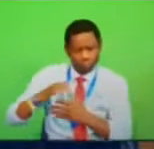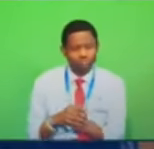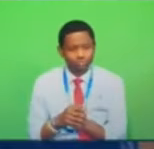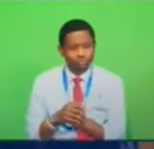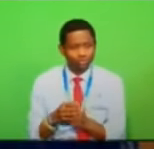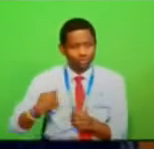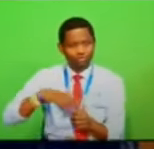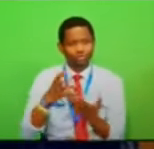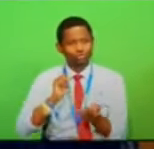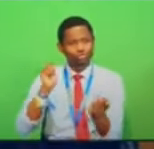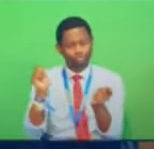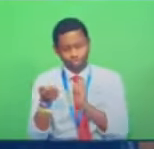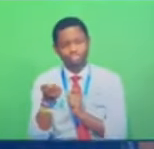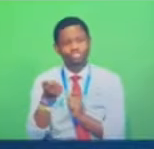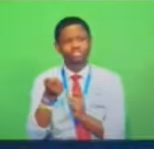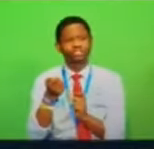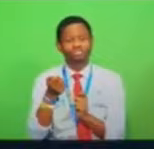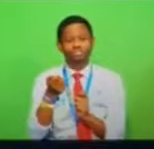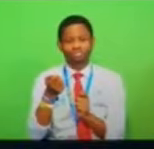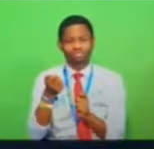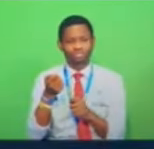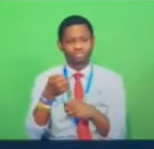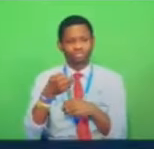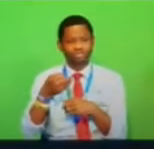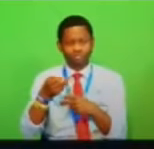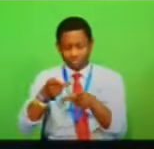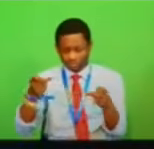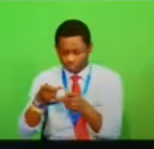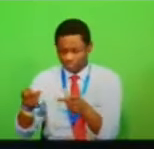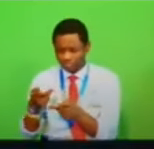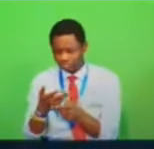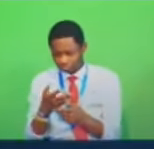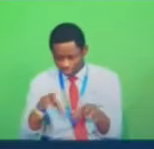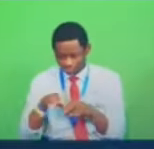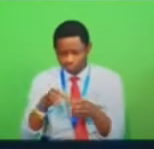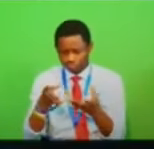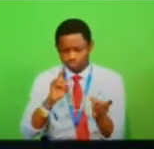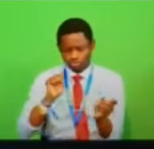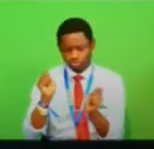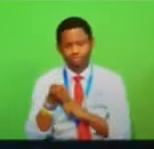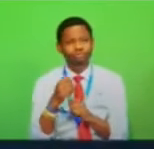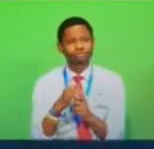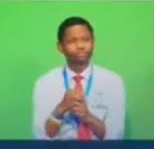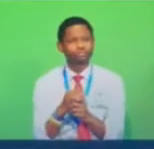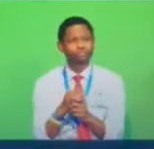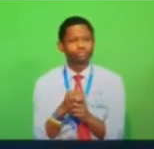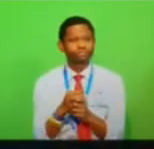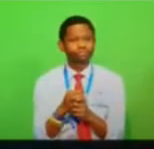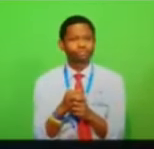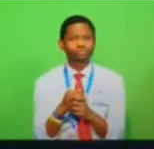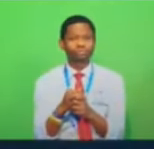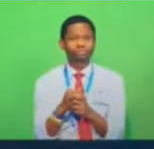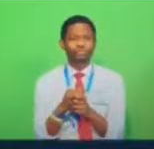factory and its settings. Hallelujah. We want to change how things are done. So come with me into the discussion of God